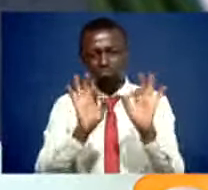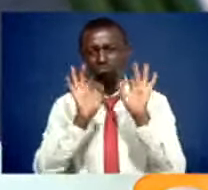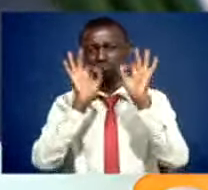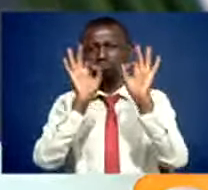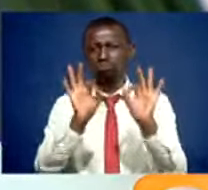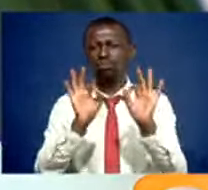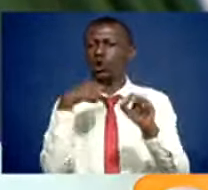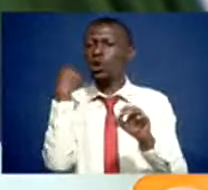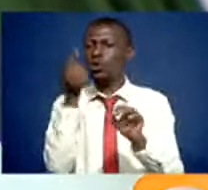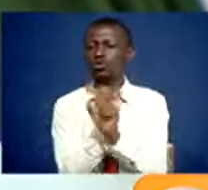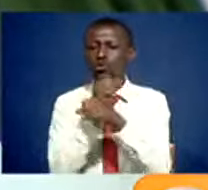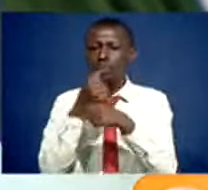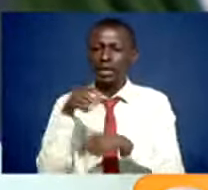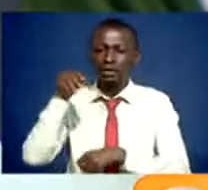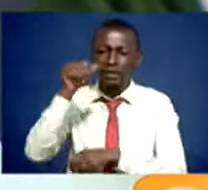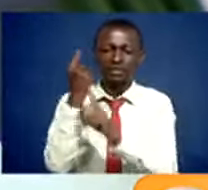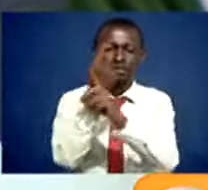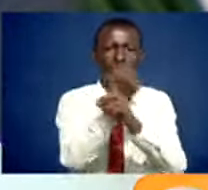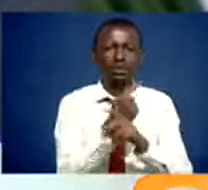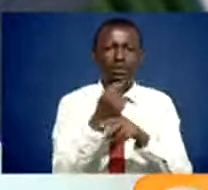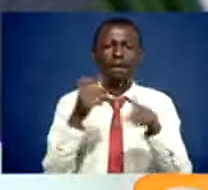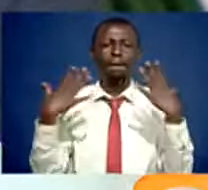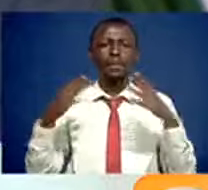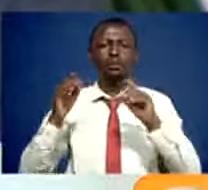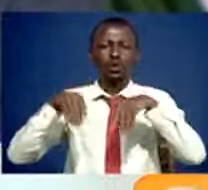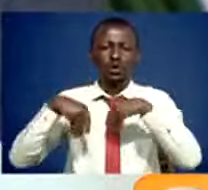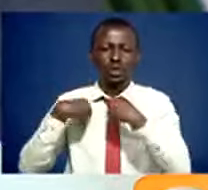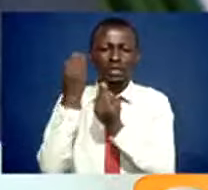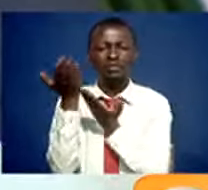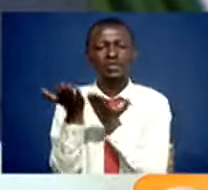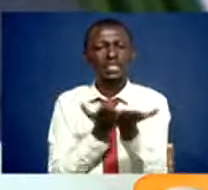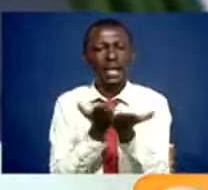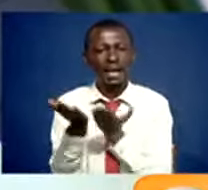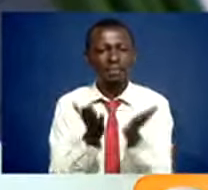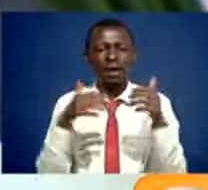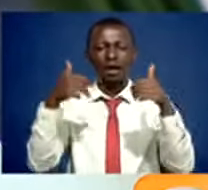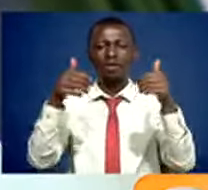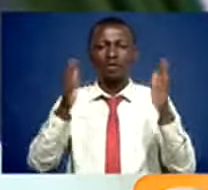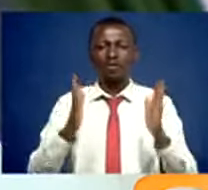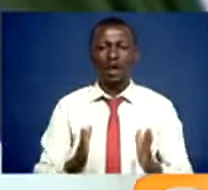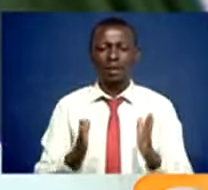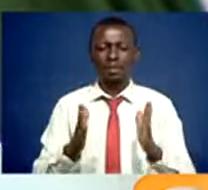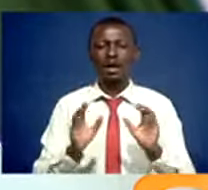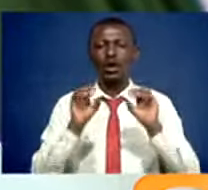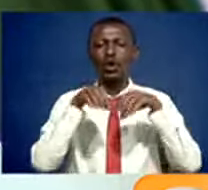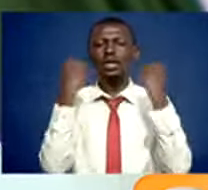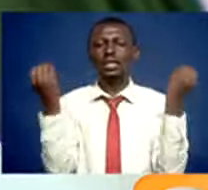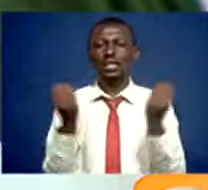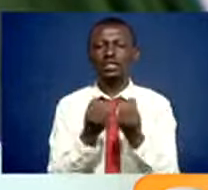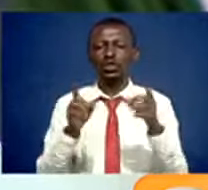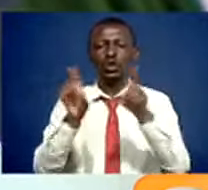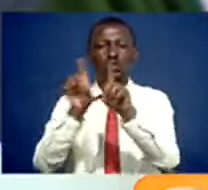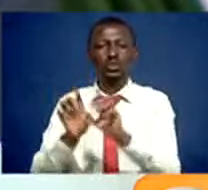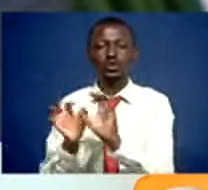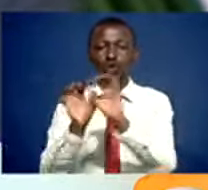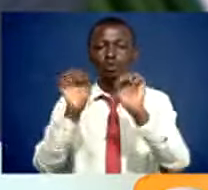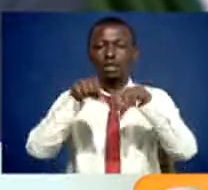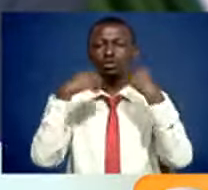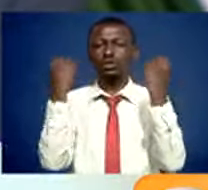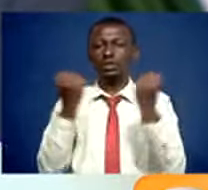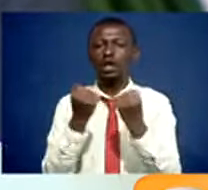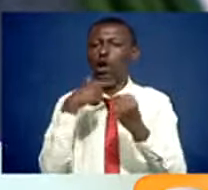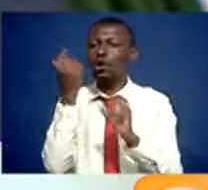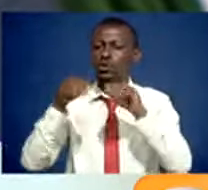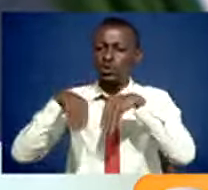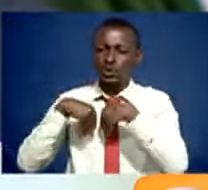suppliers and service providers, farmer producer organizations and cooperative societies, other service